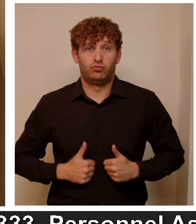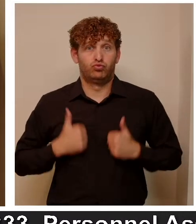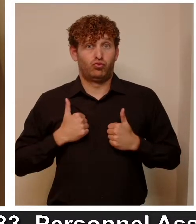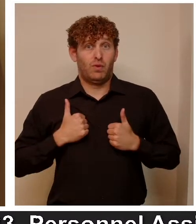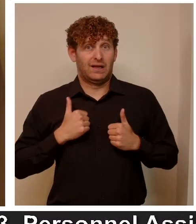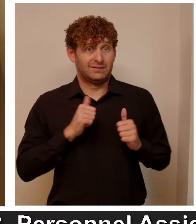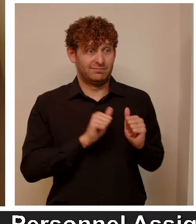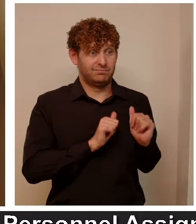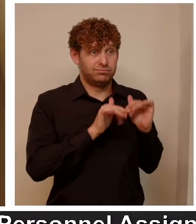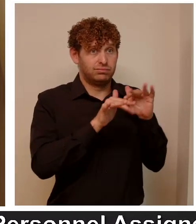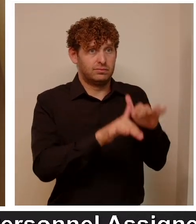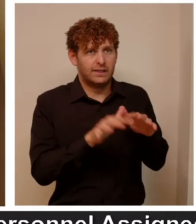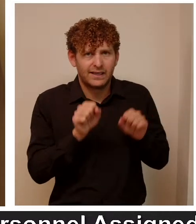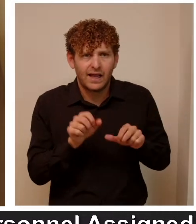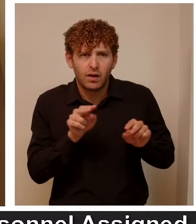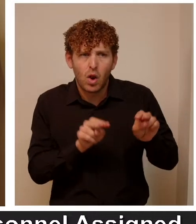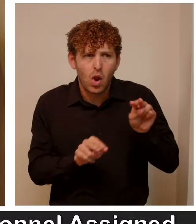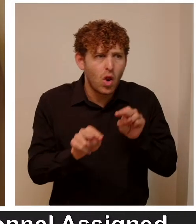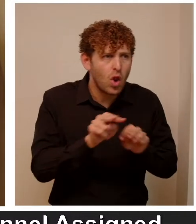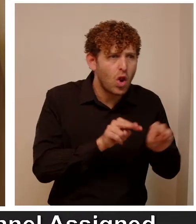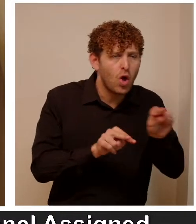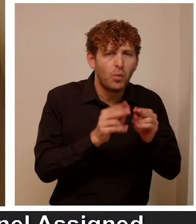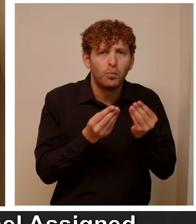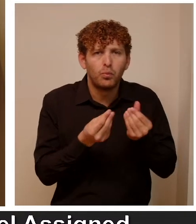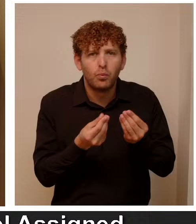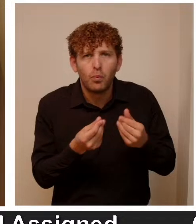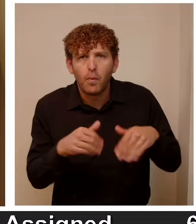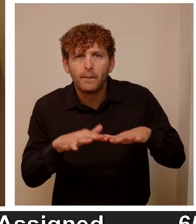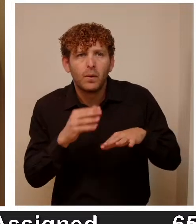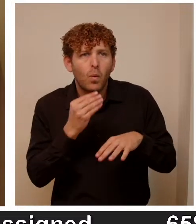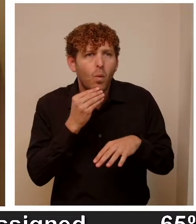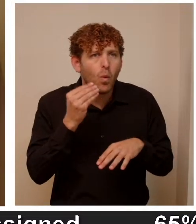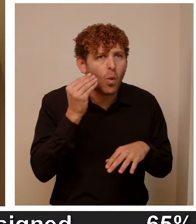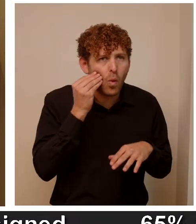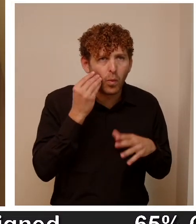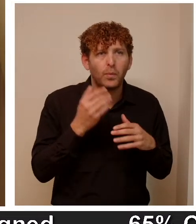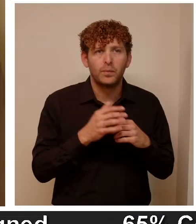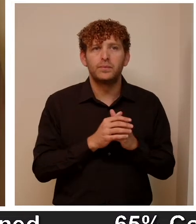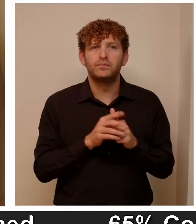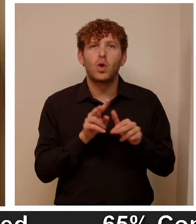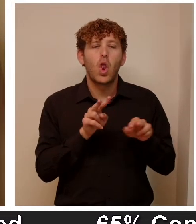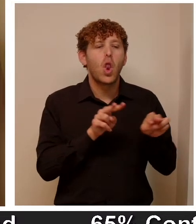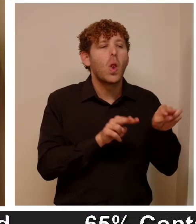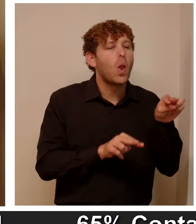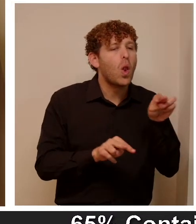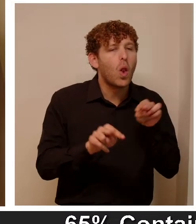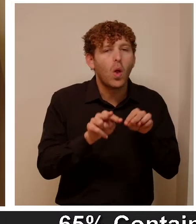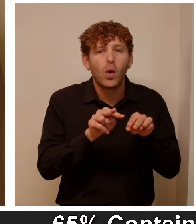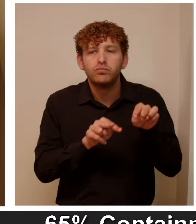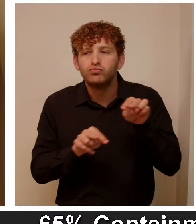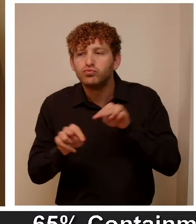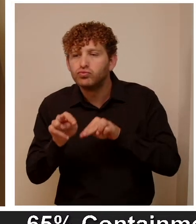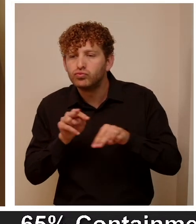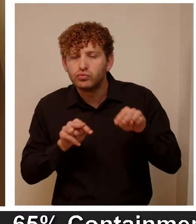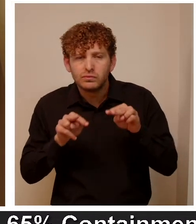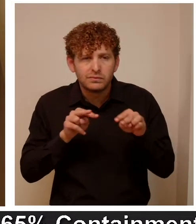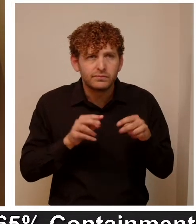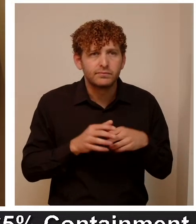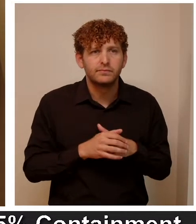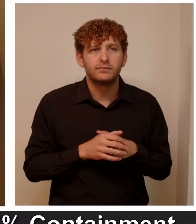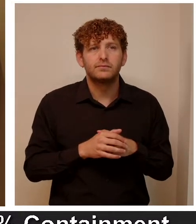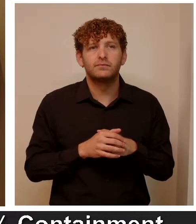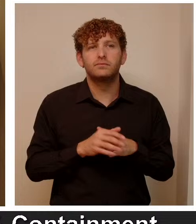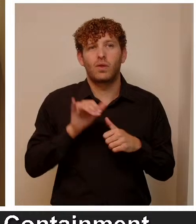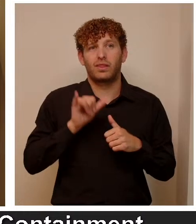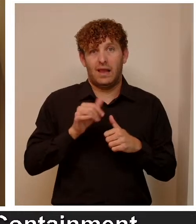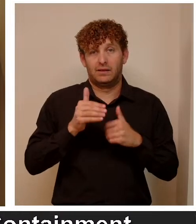property to take a look. It's such a huge step for everybody involved. What I want to do real quick, I want to kind of go down that process just a little